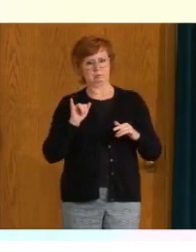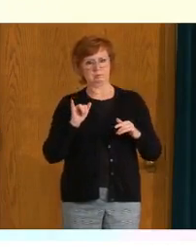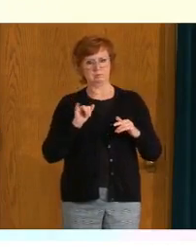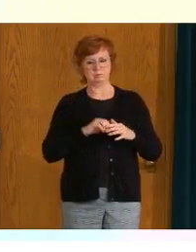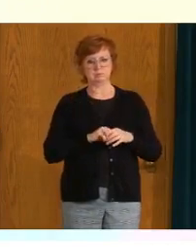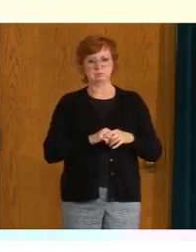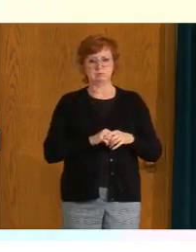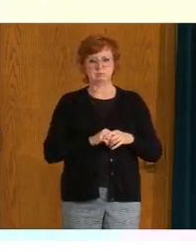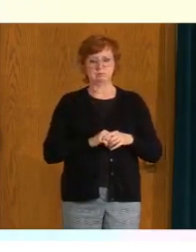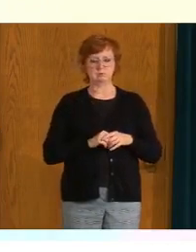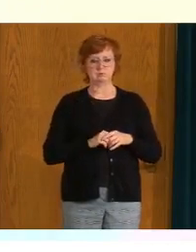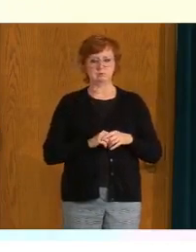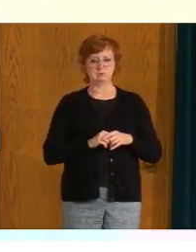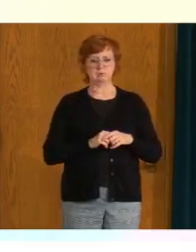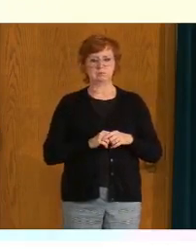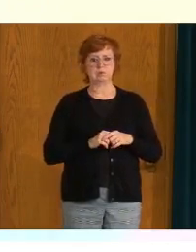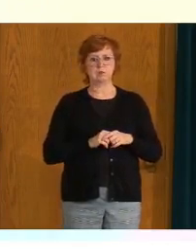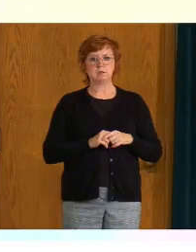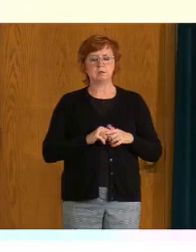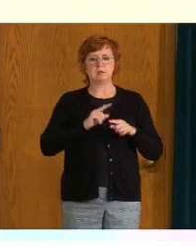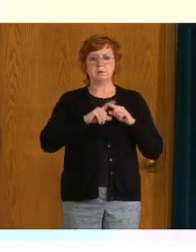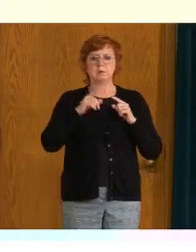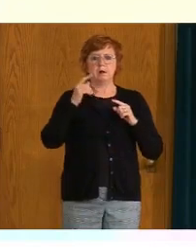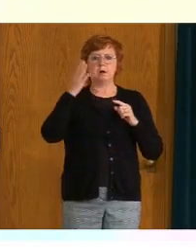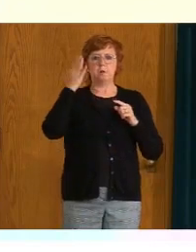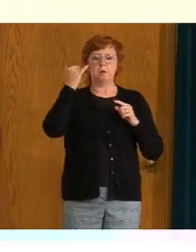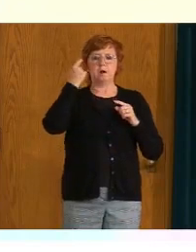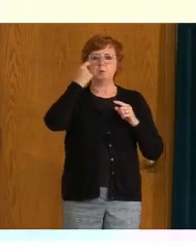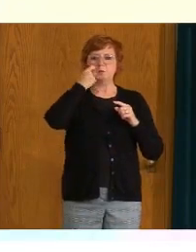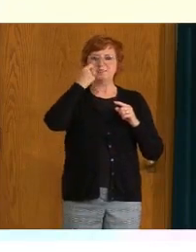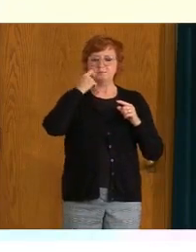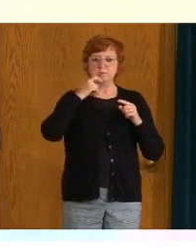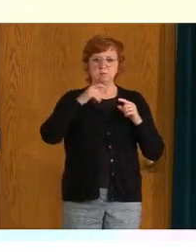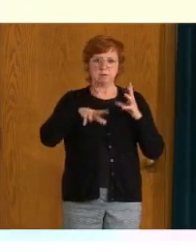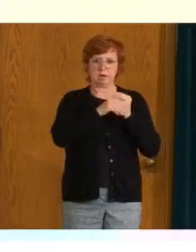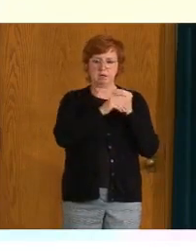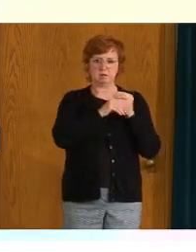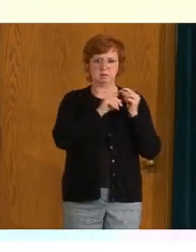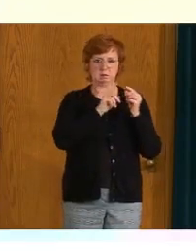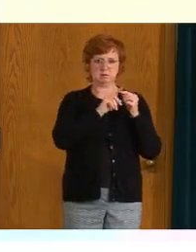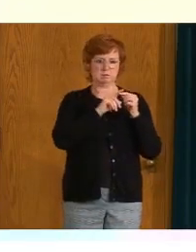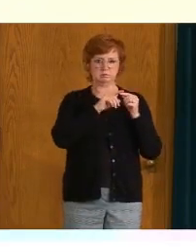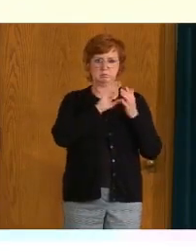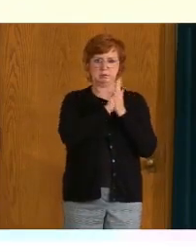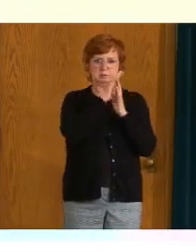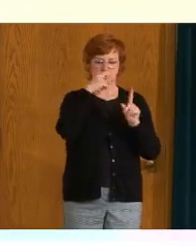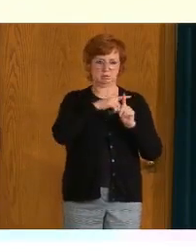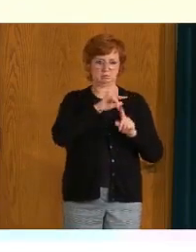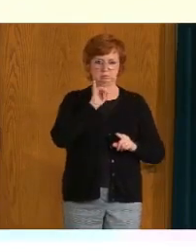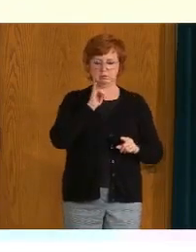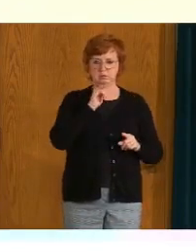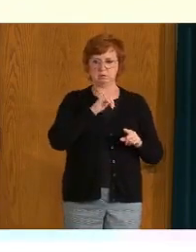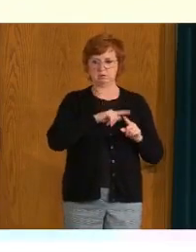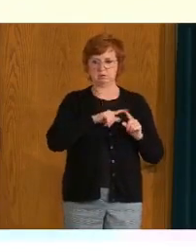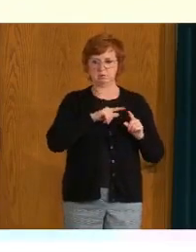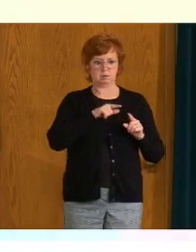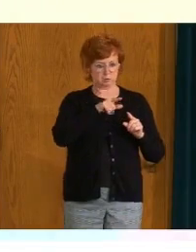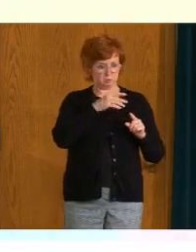due to actually people in all age groups getting exposed to COVID who are eligible for vaccination but